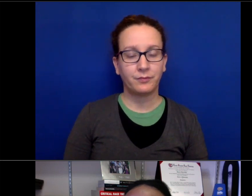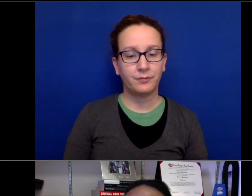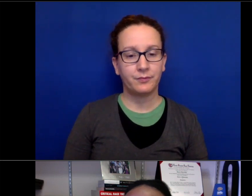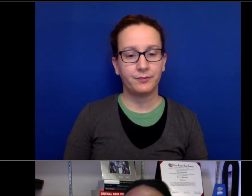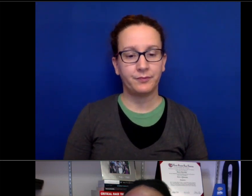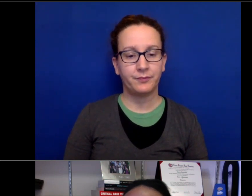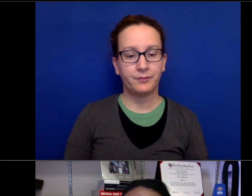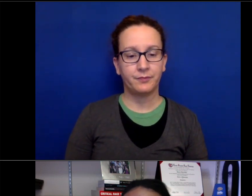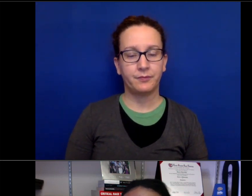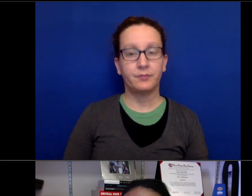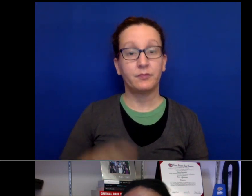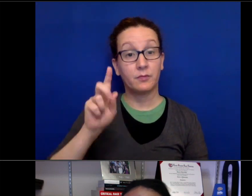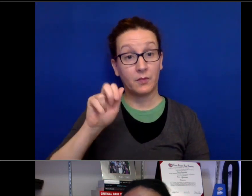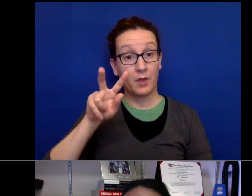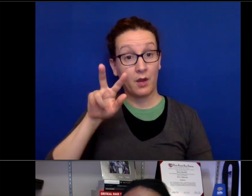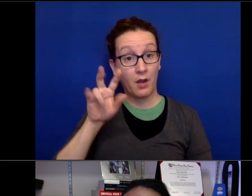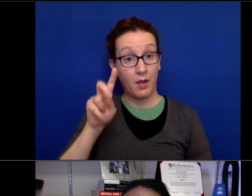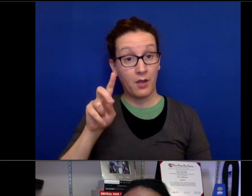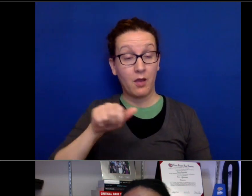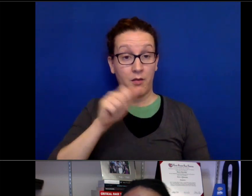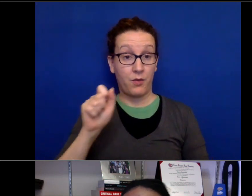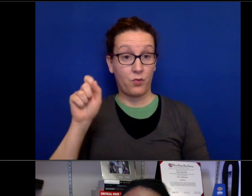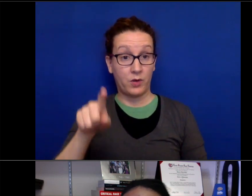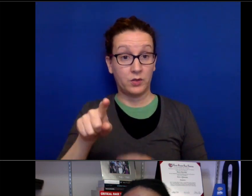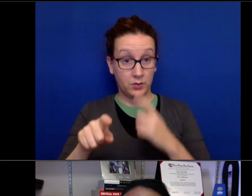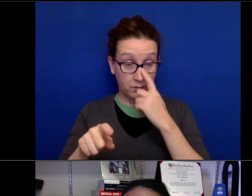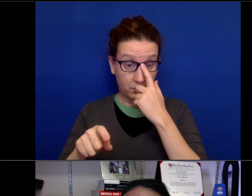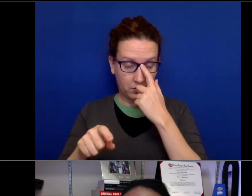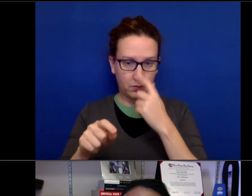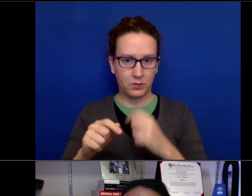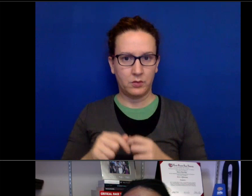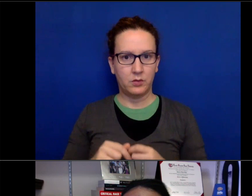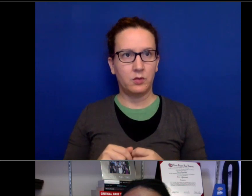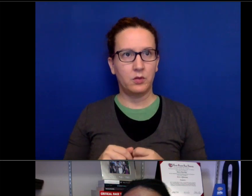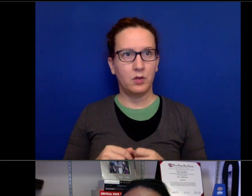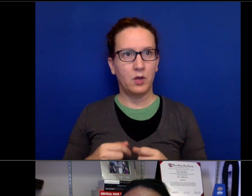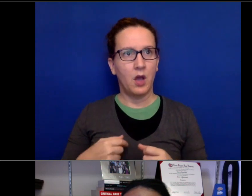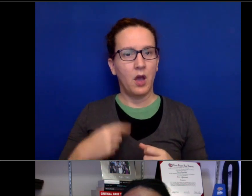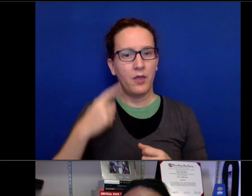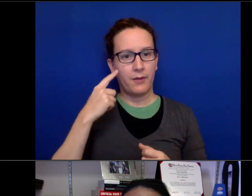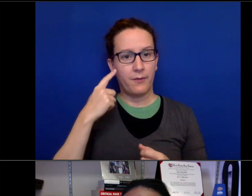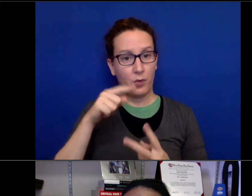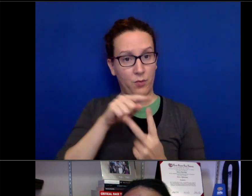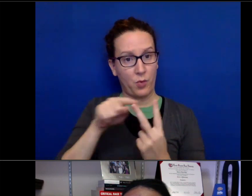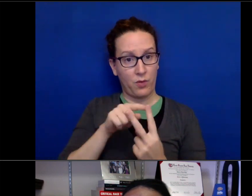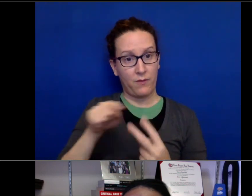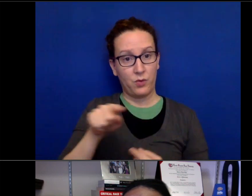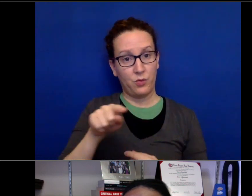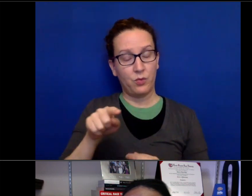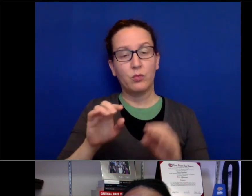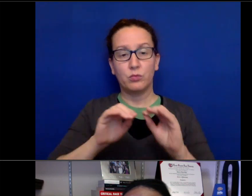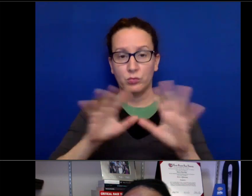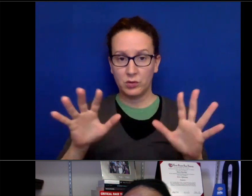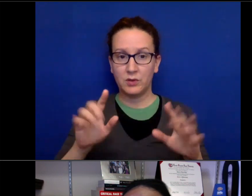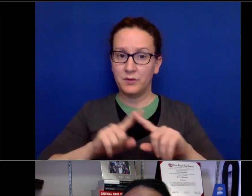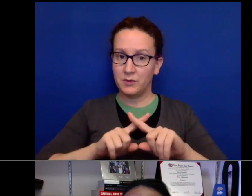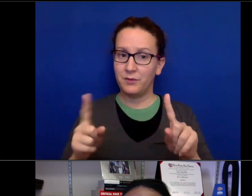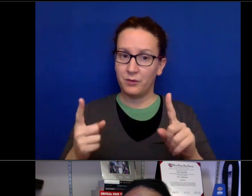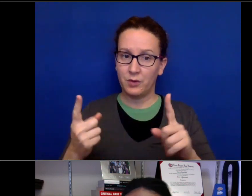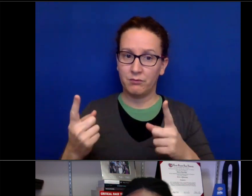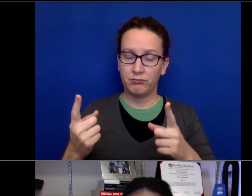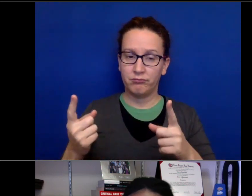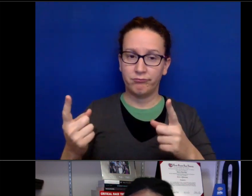Okay, and here is another question. I think it's for both of you. It's obviously going to have very different answers.